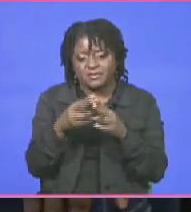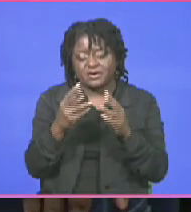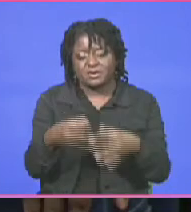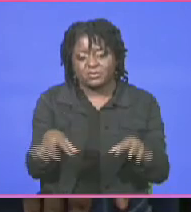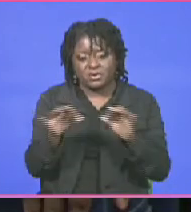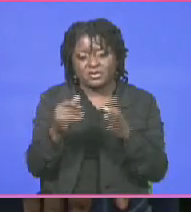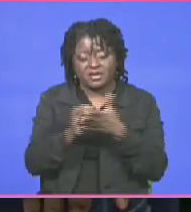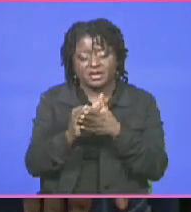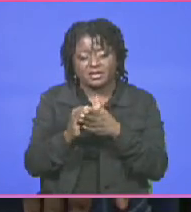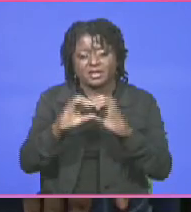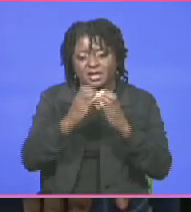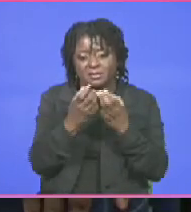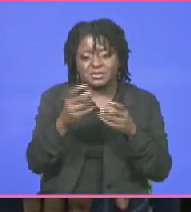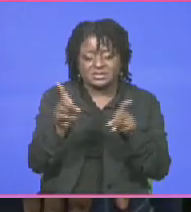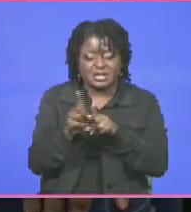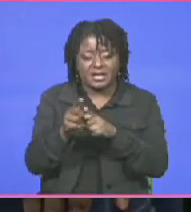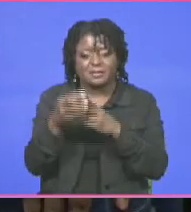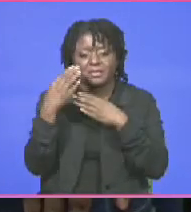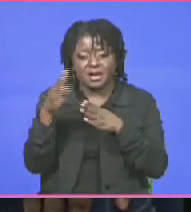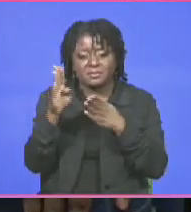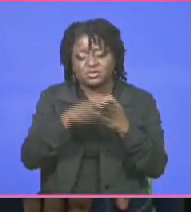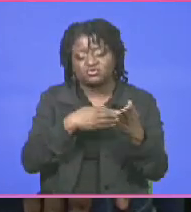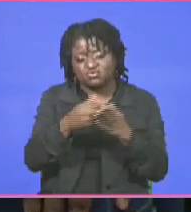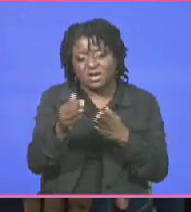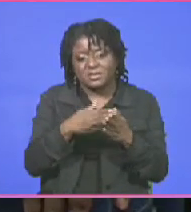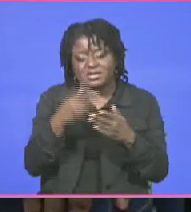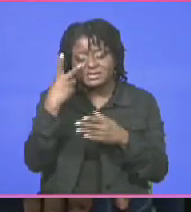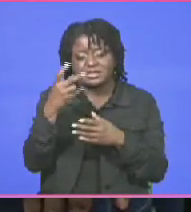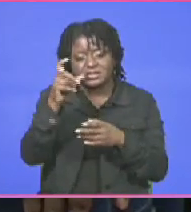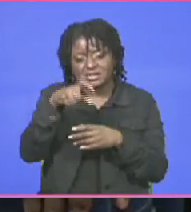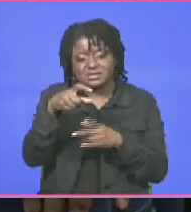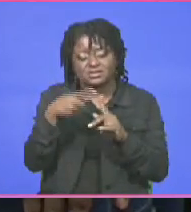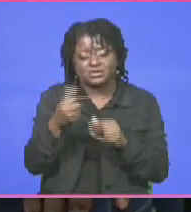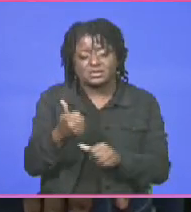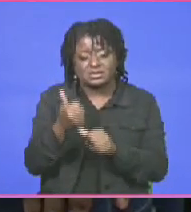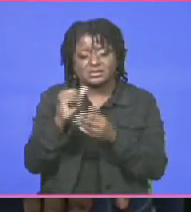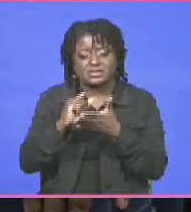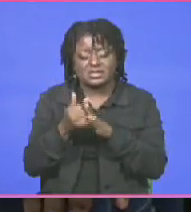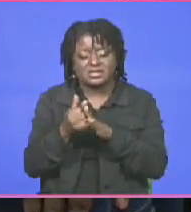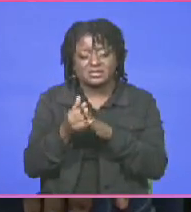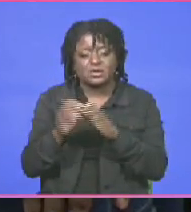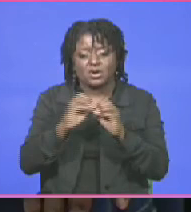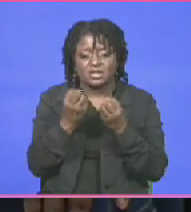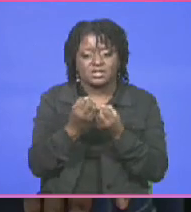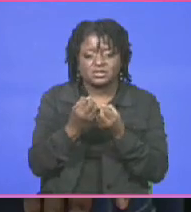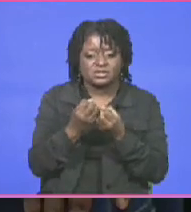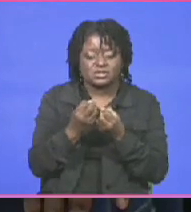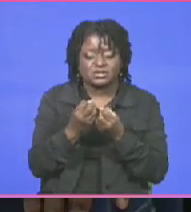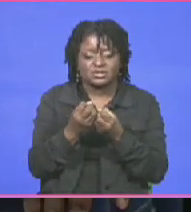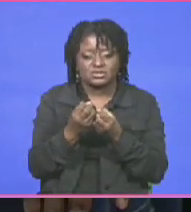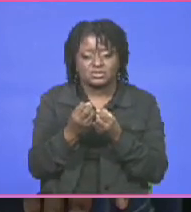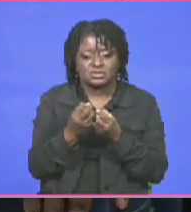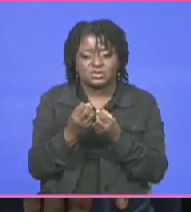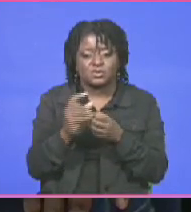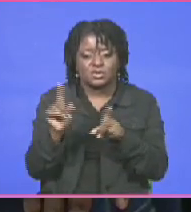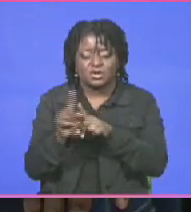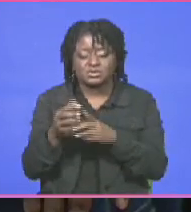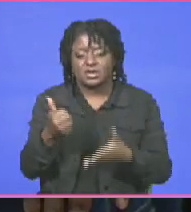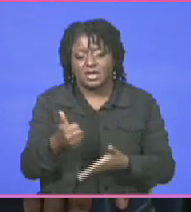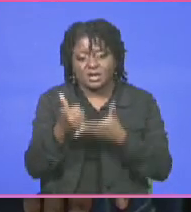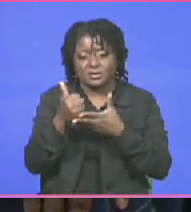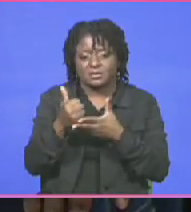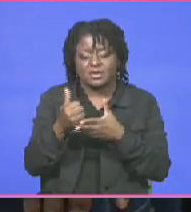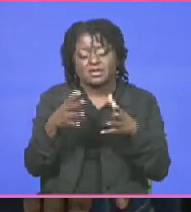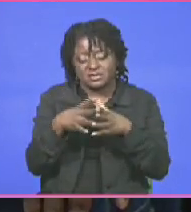Bahamas Striping see it necessary to assist these organizations, because we are non-profiting. We also help the community